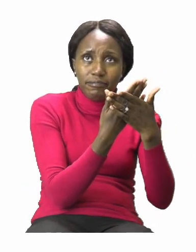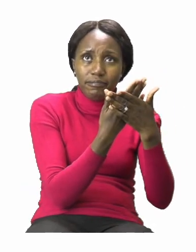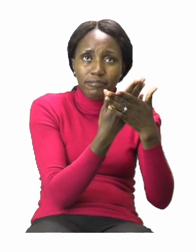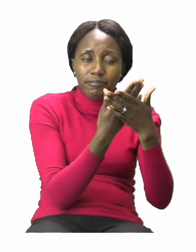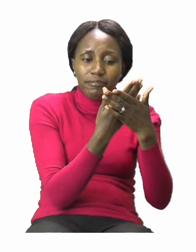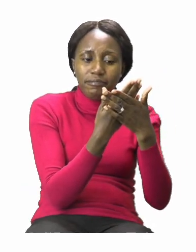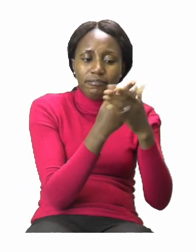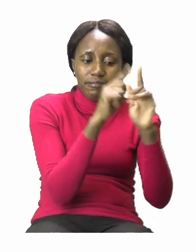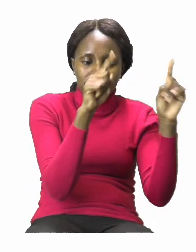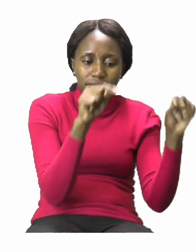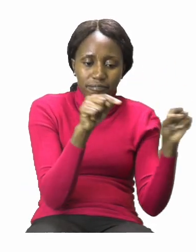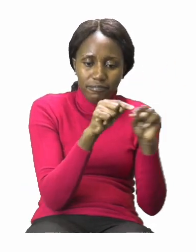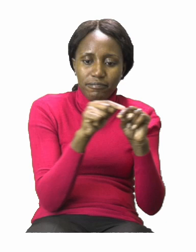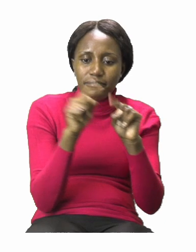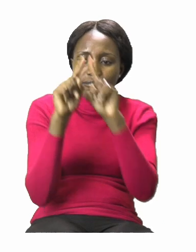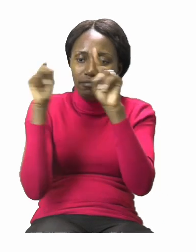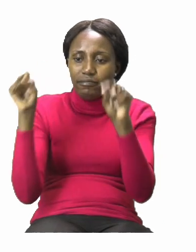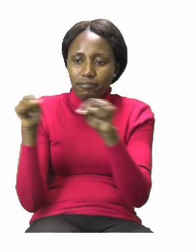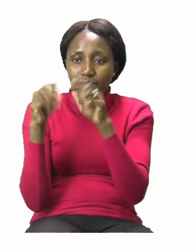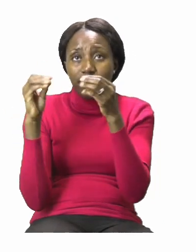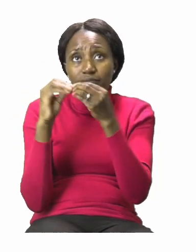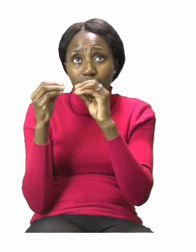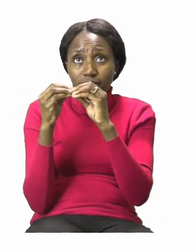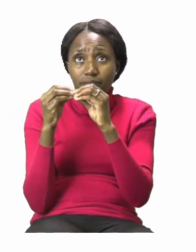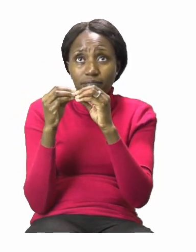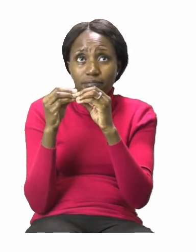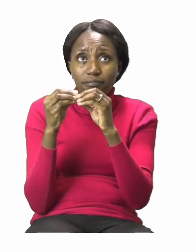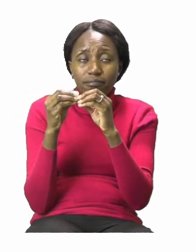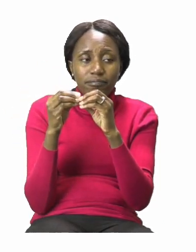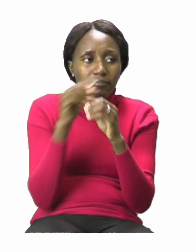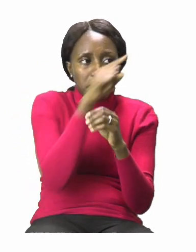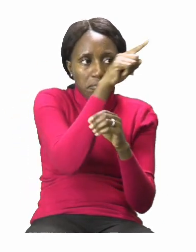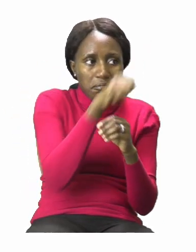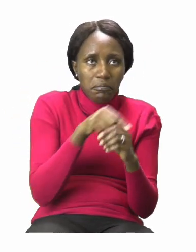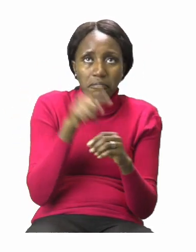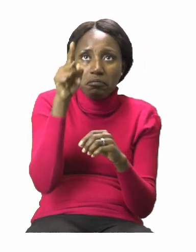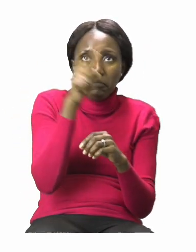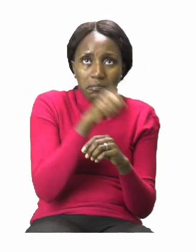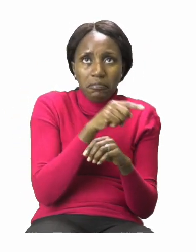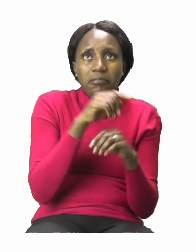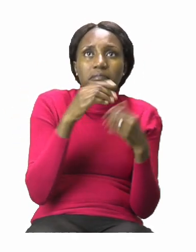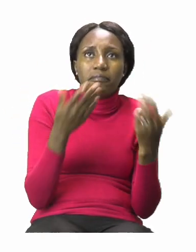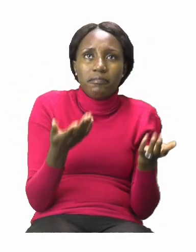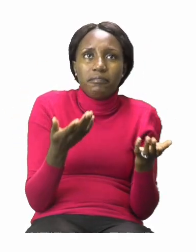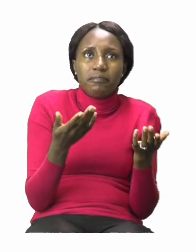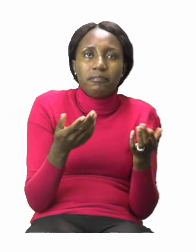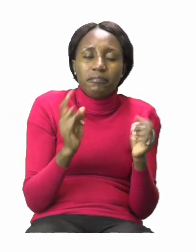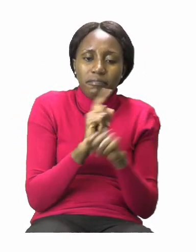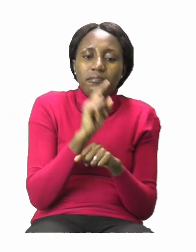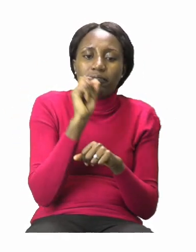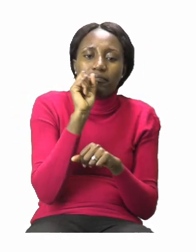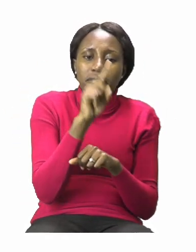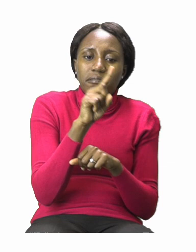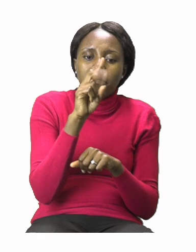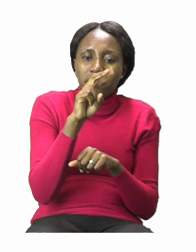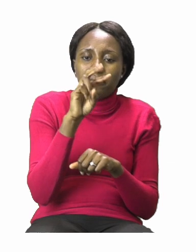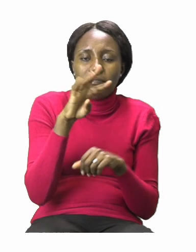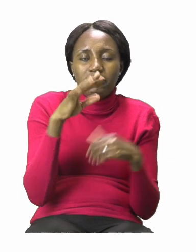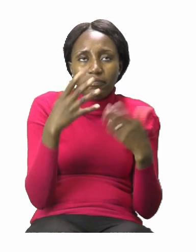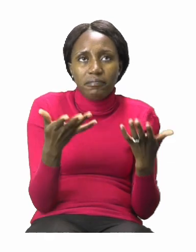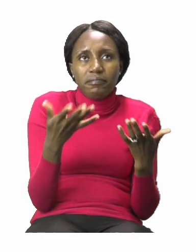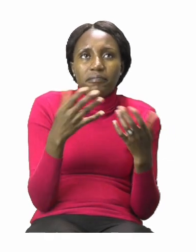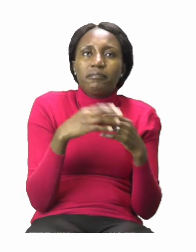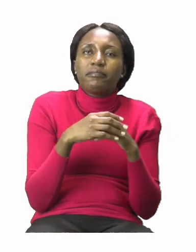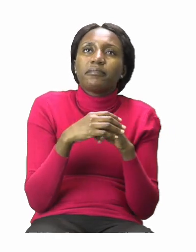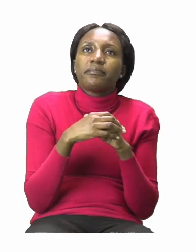for the correct number. Now, how we're going to do that is we need to count what is in each set,